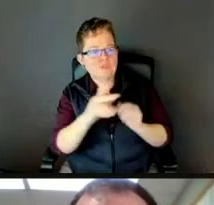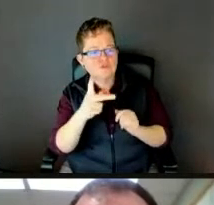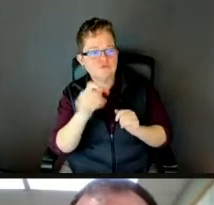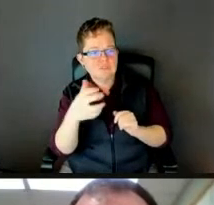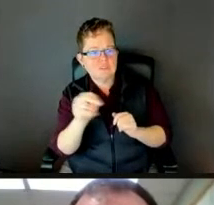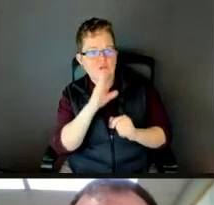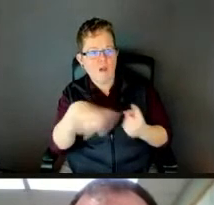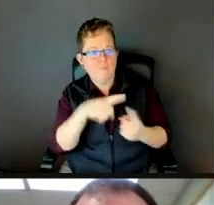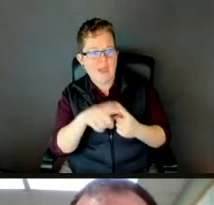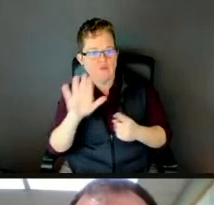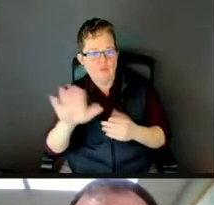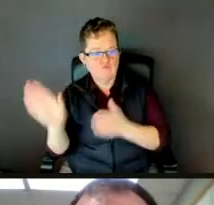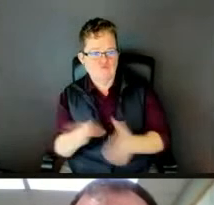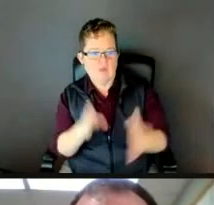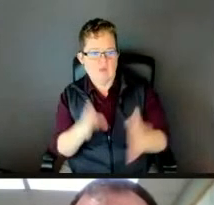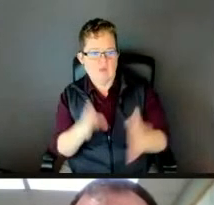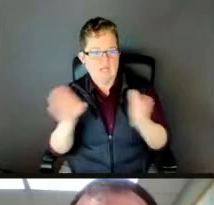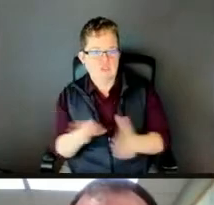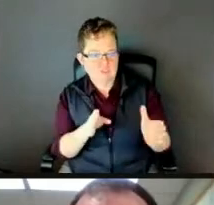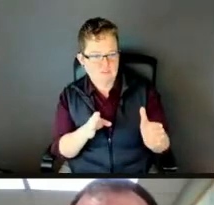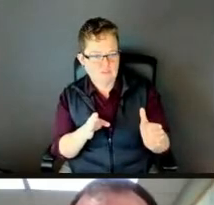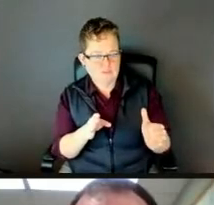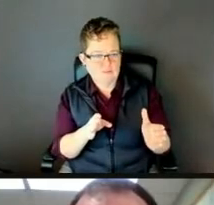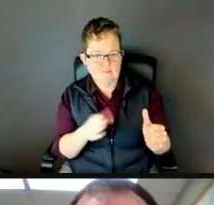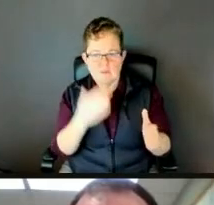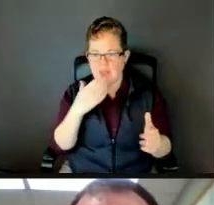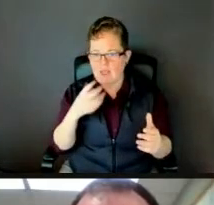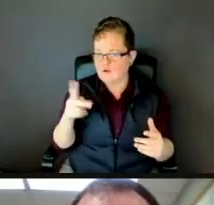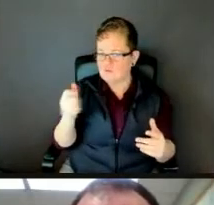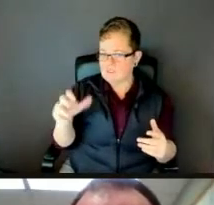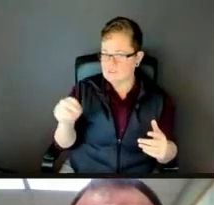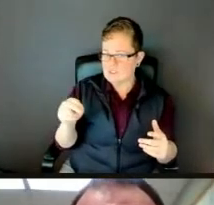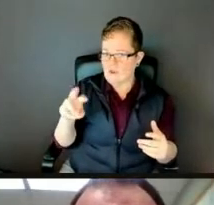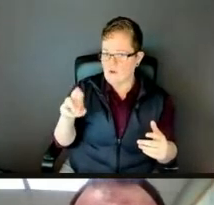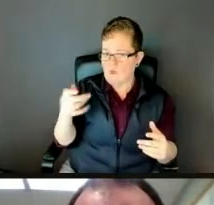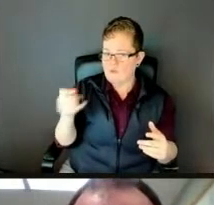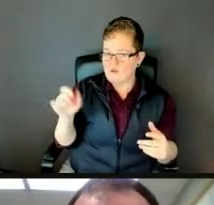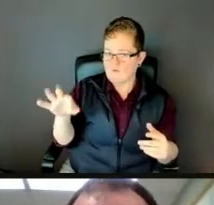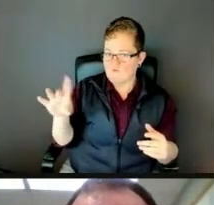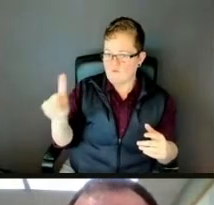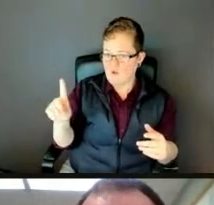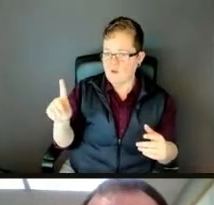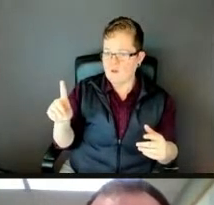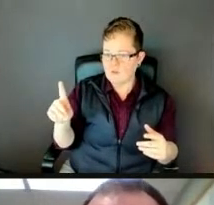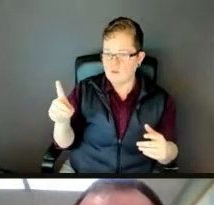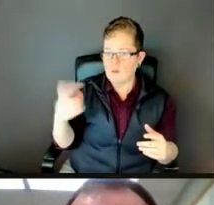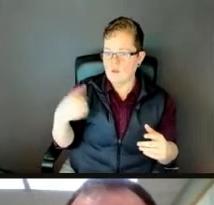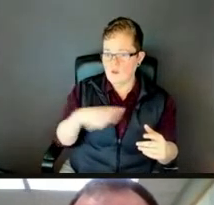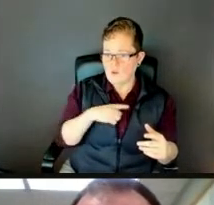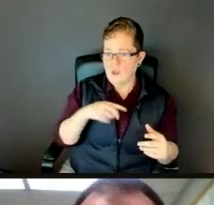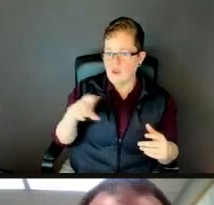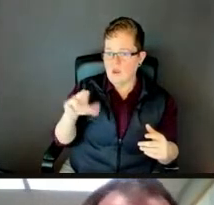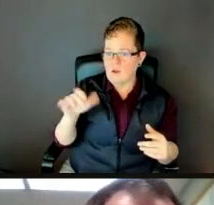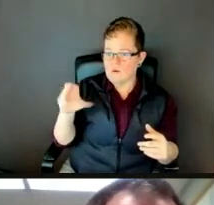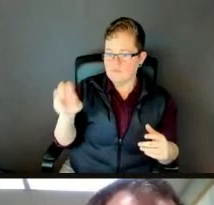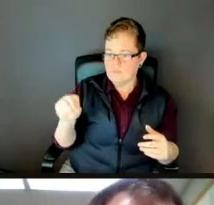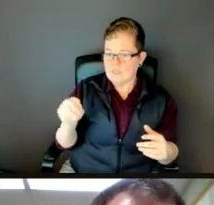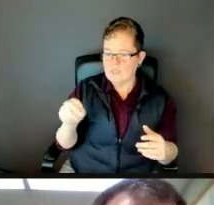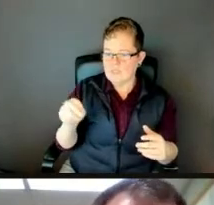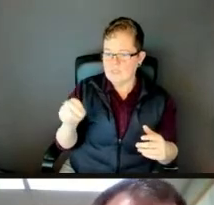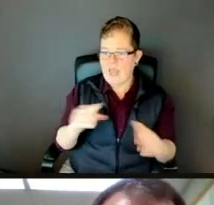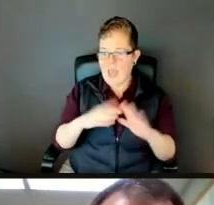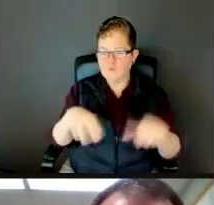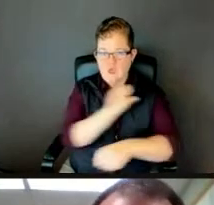there. Thank you, Kristen Rutherford, Urban Development Director. And we also have Nicole Utes, who's our administrator at the Housing